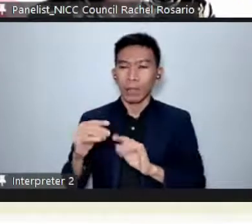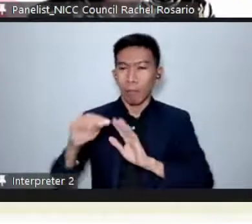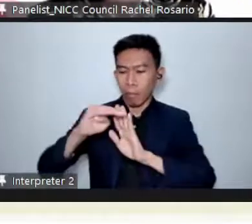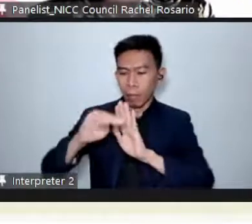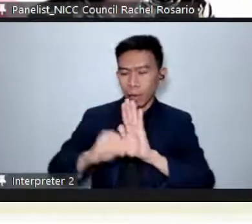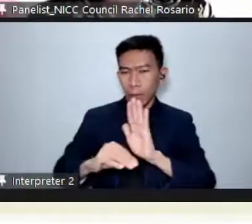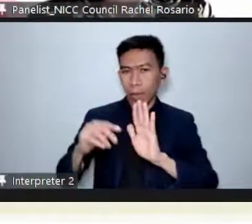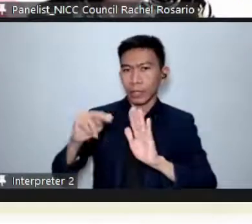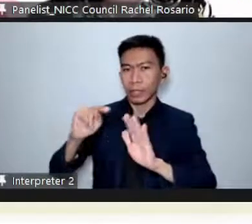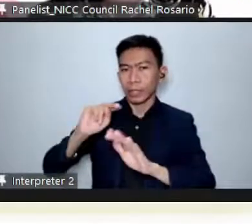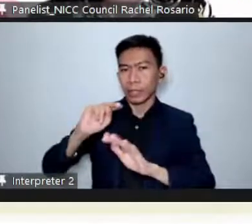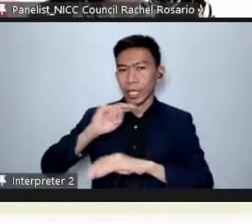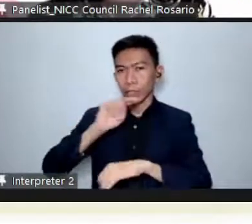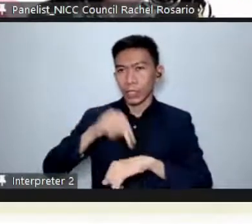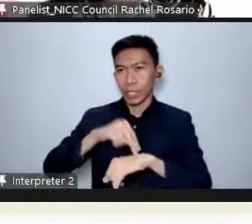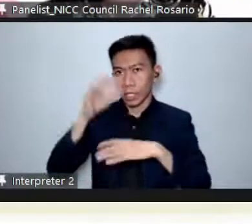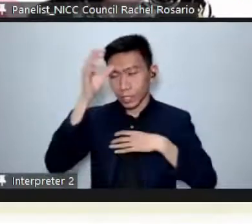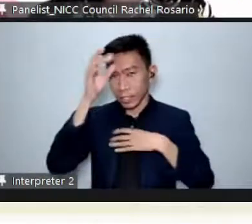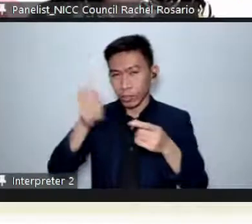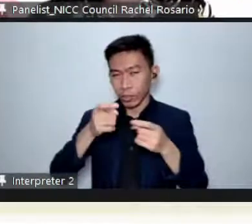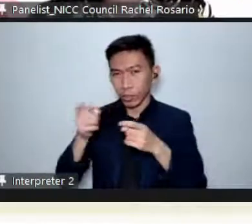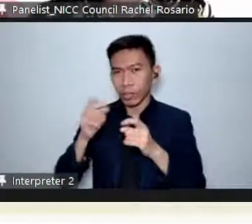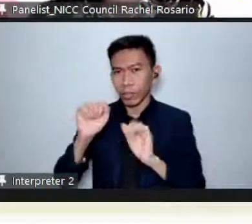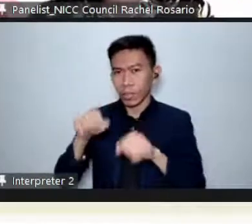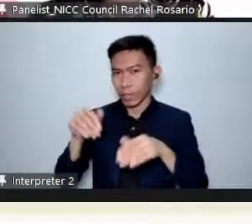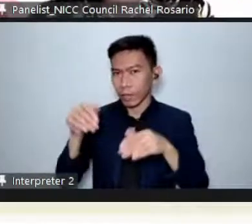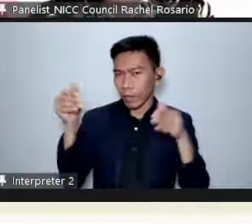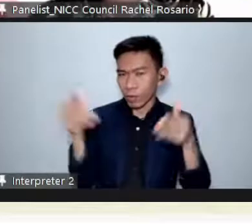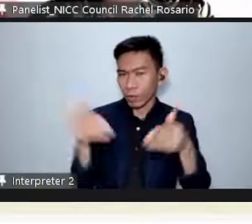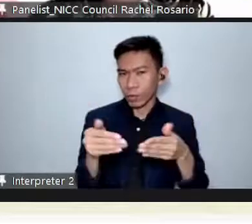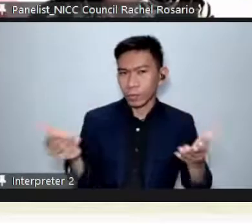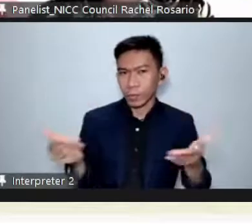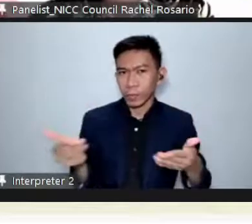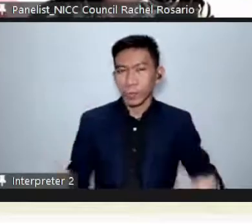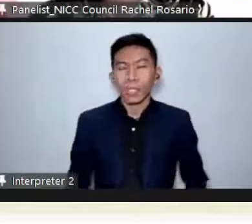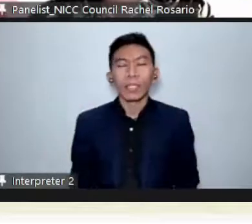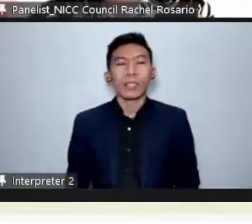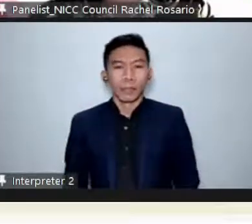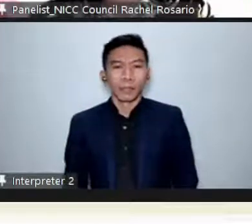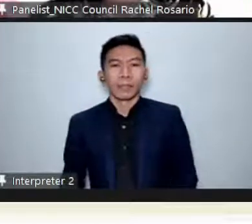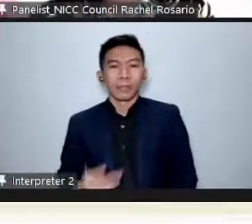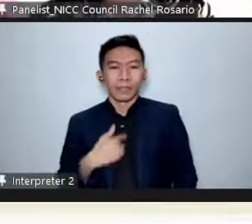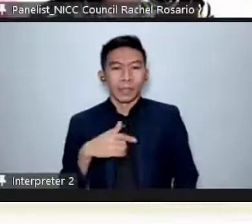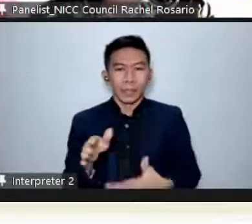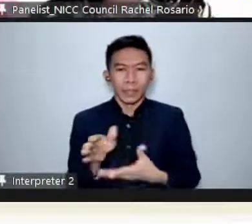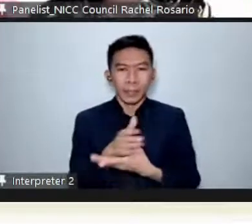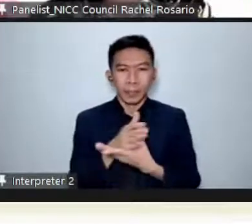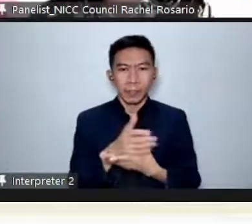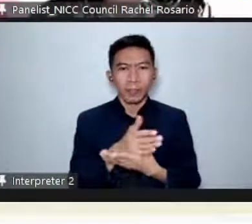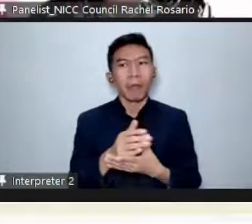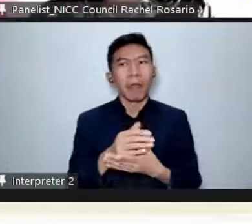control should the government focus on? So I share the views of the previous panelist,